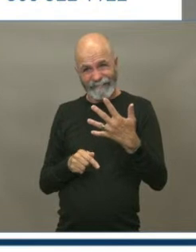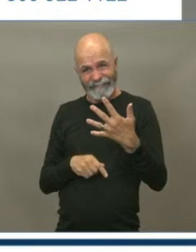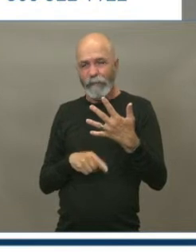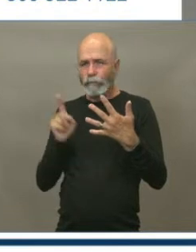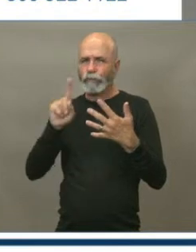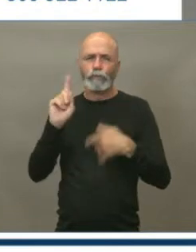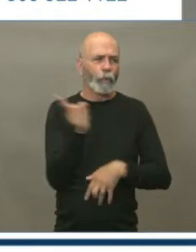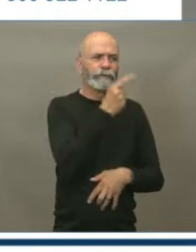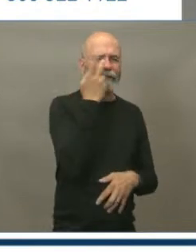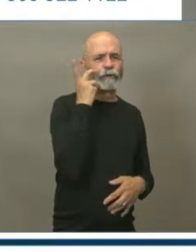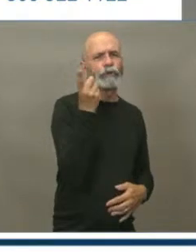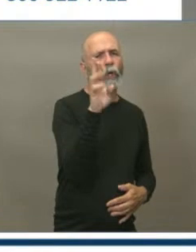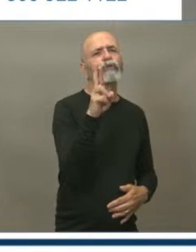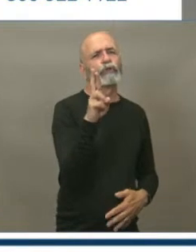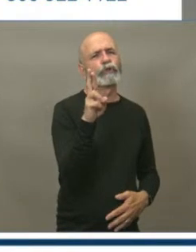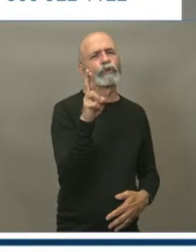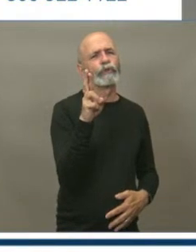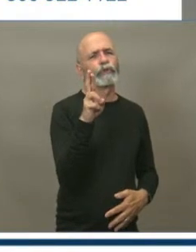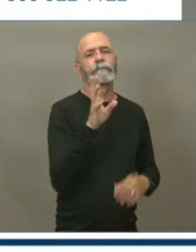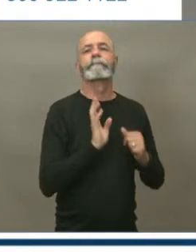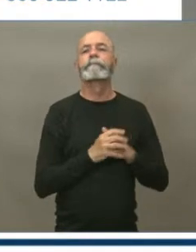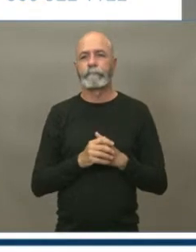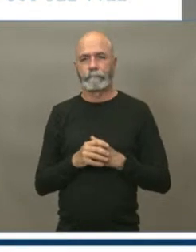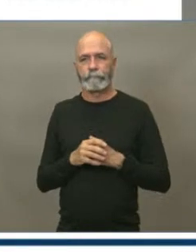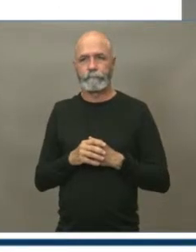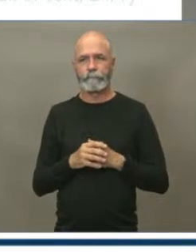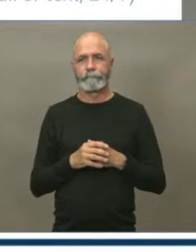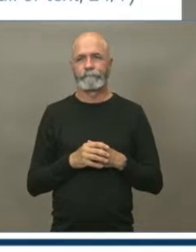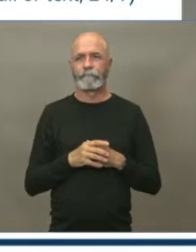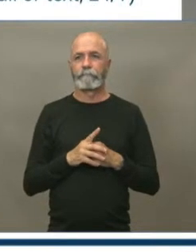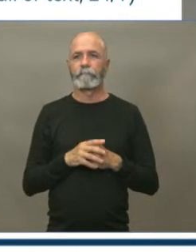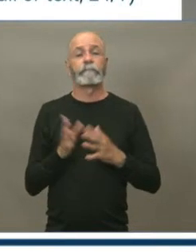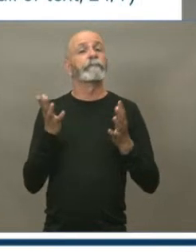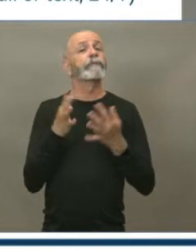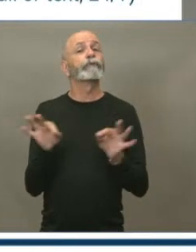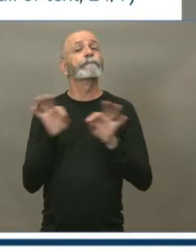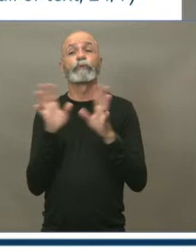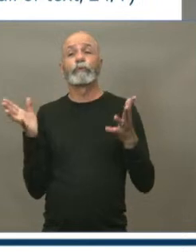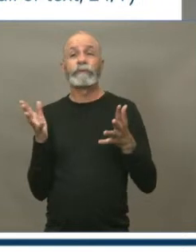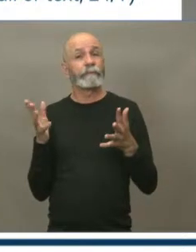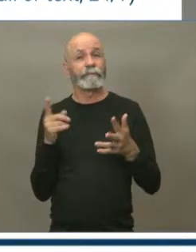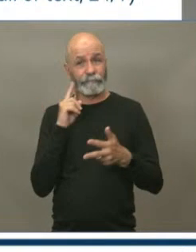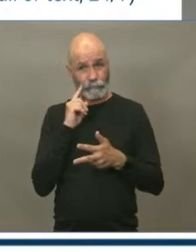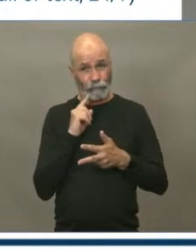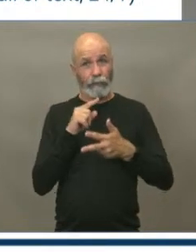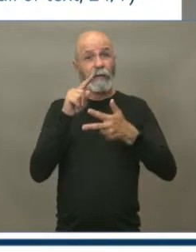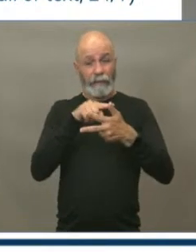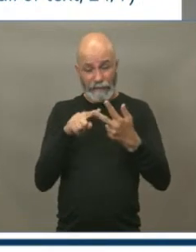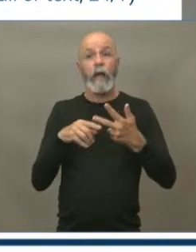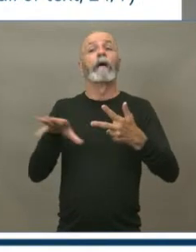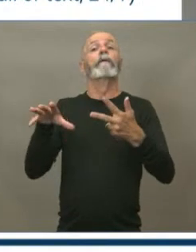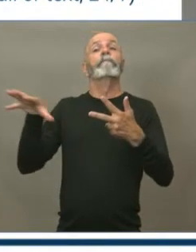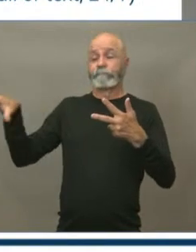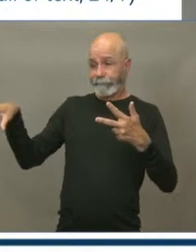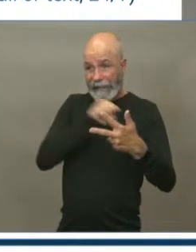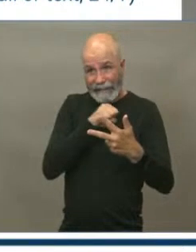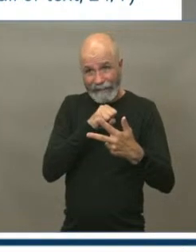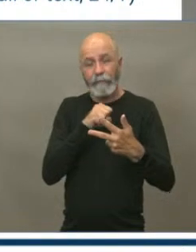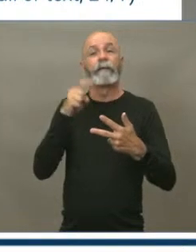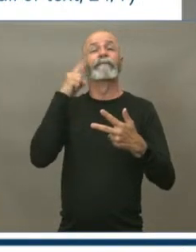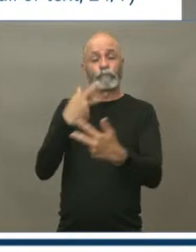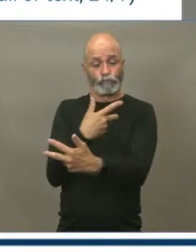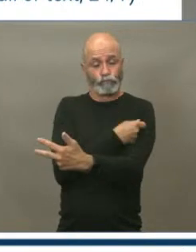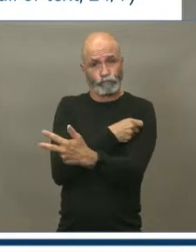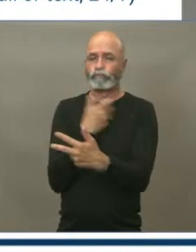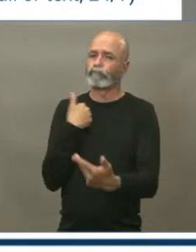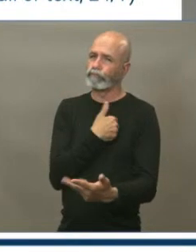attention right away. And so I'll leave you with 3 key points. You made a good decision by choosing to get vaccinated. You are